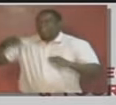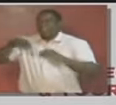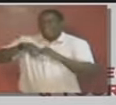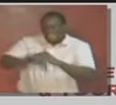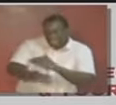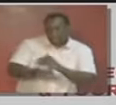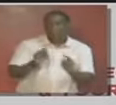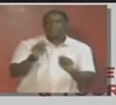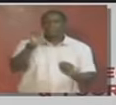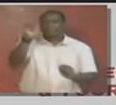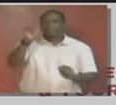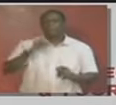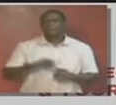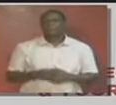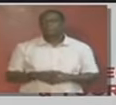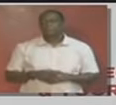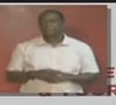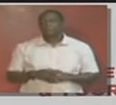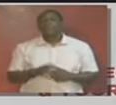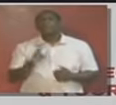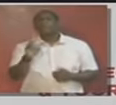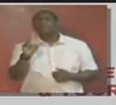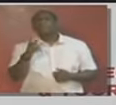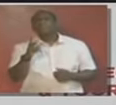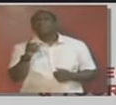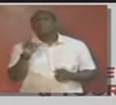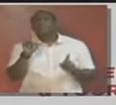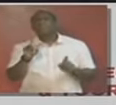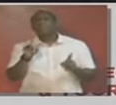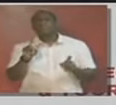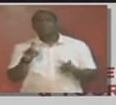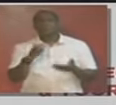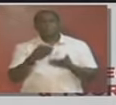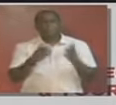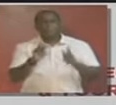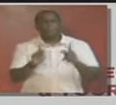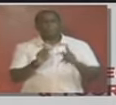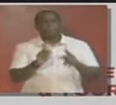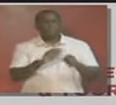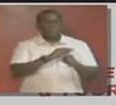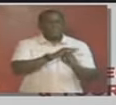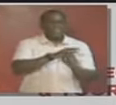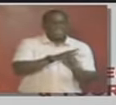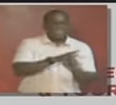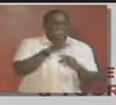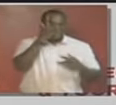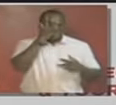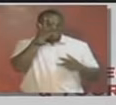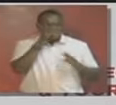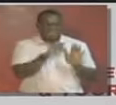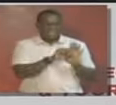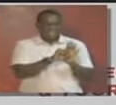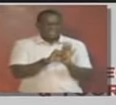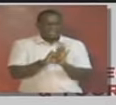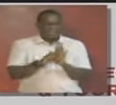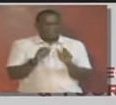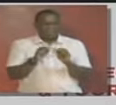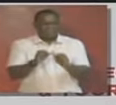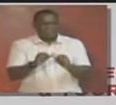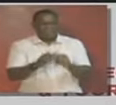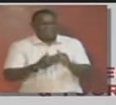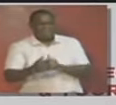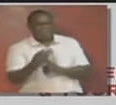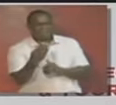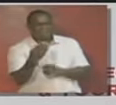terms of levels of lingering effects, we don't have an exact estimate on the levels in terms